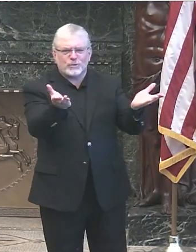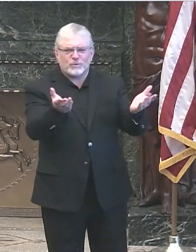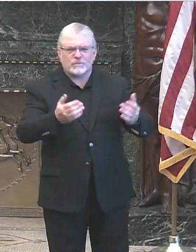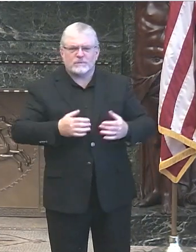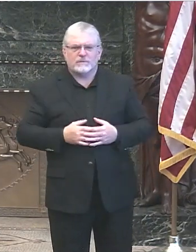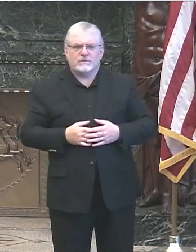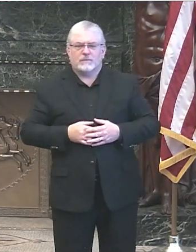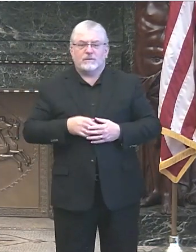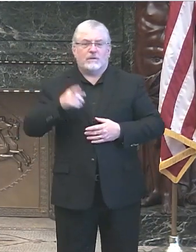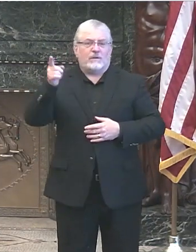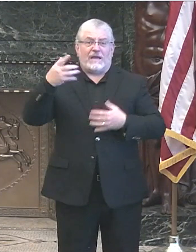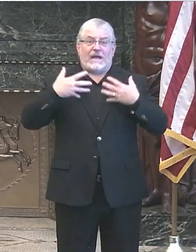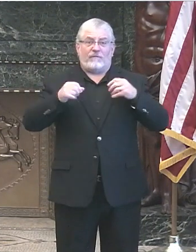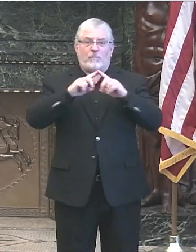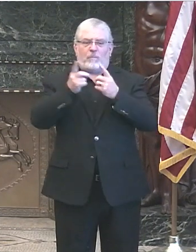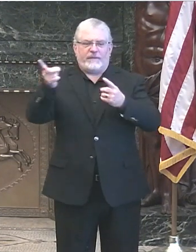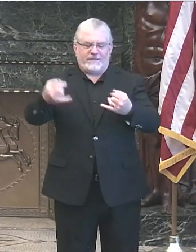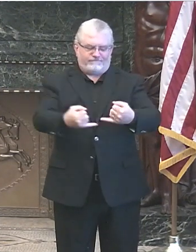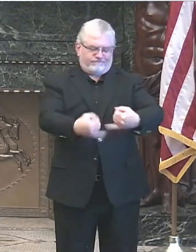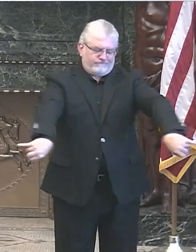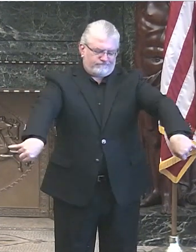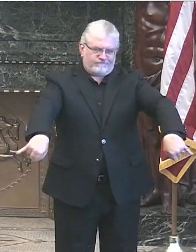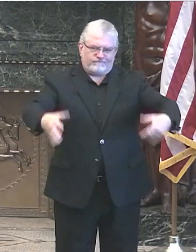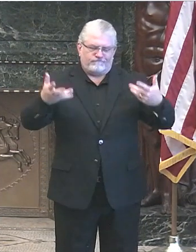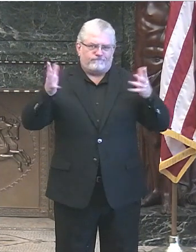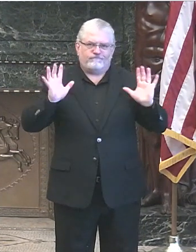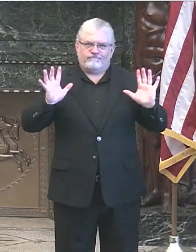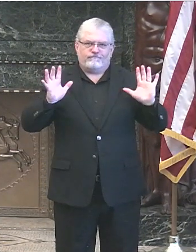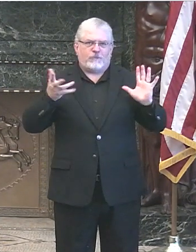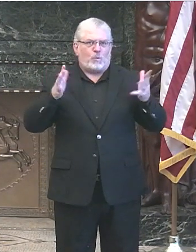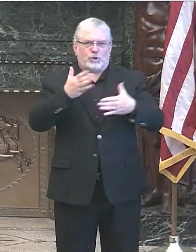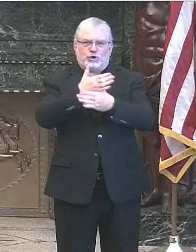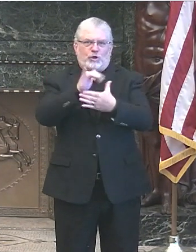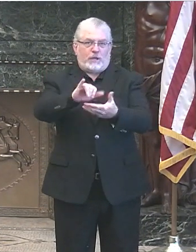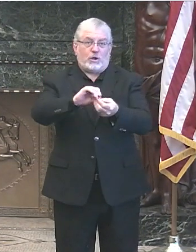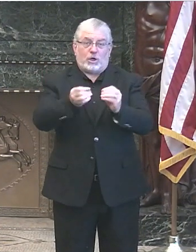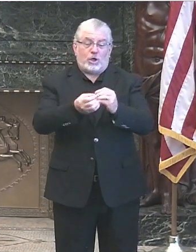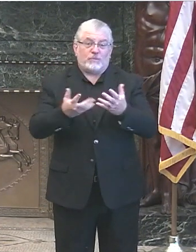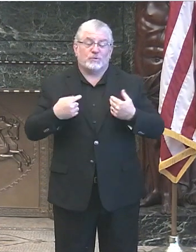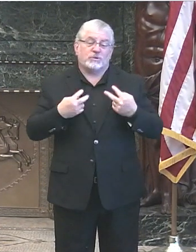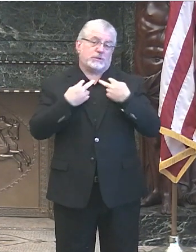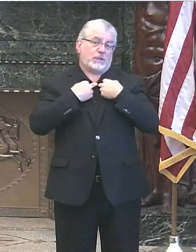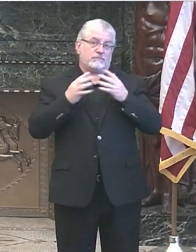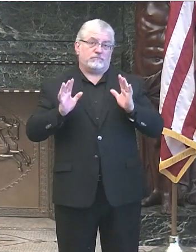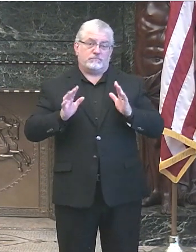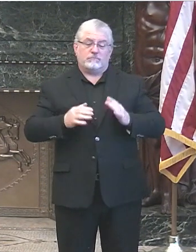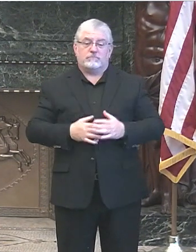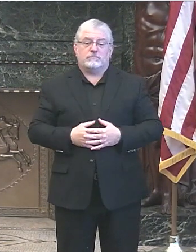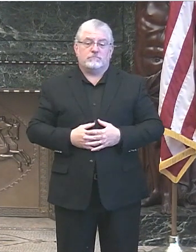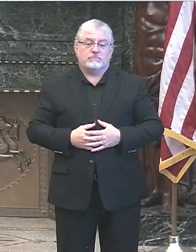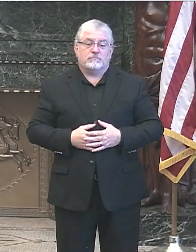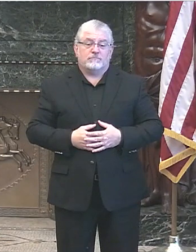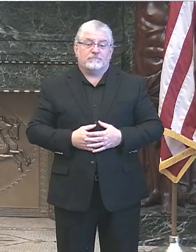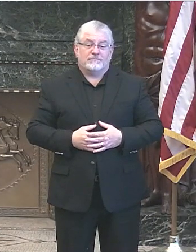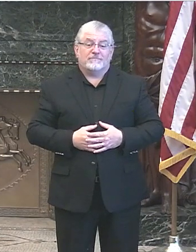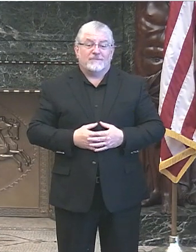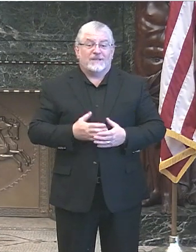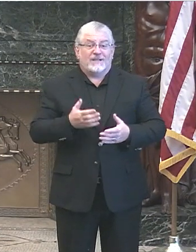data that might be used to try to identify individuals with a reportable disease. And so even in these challenging